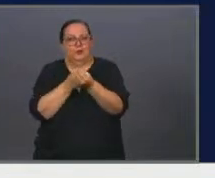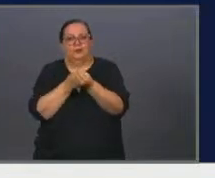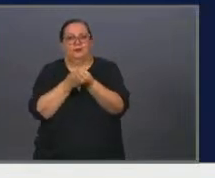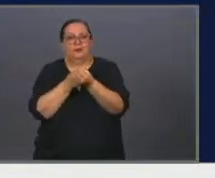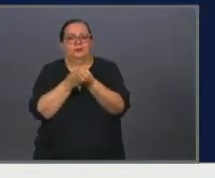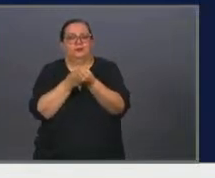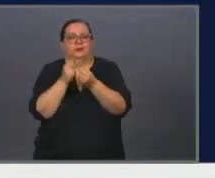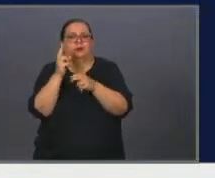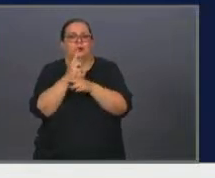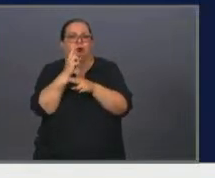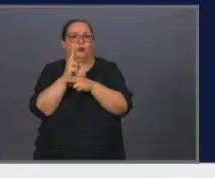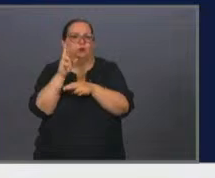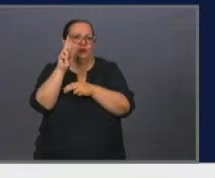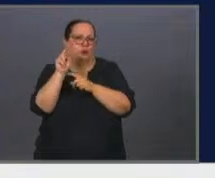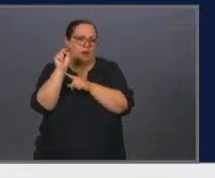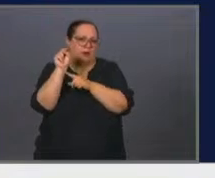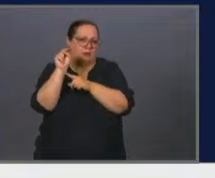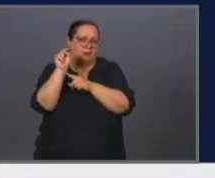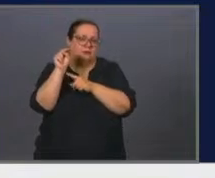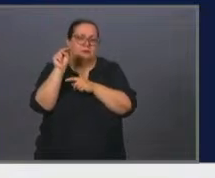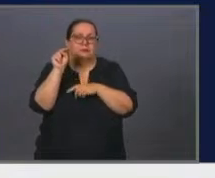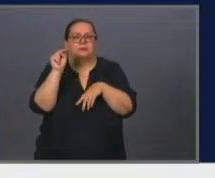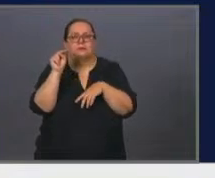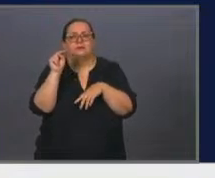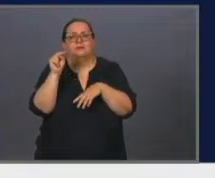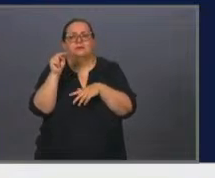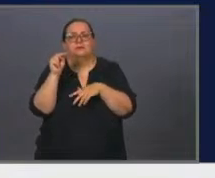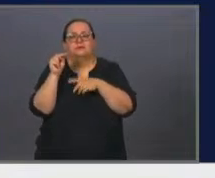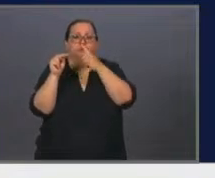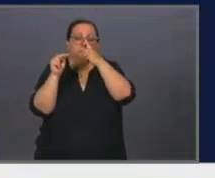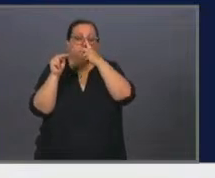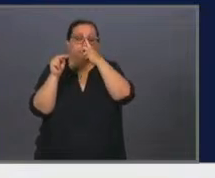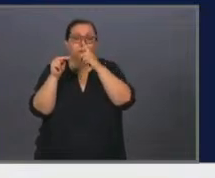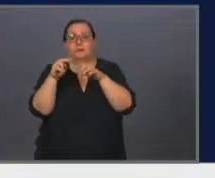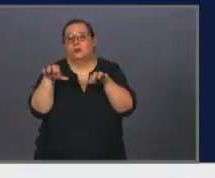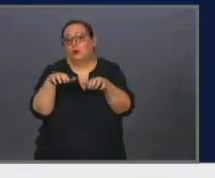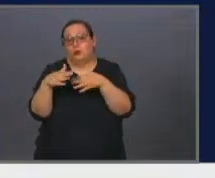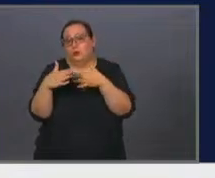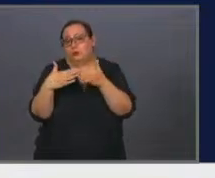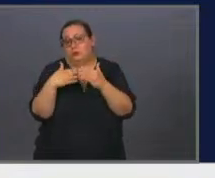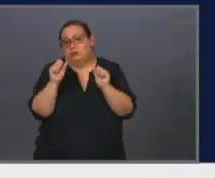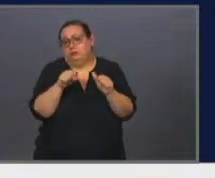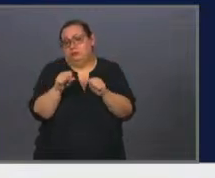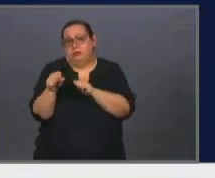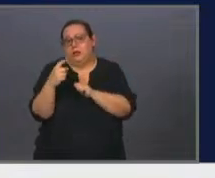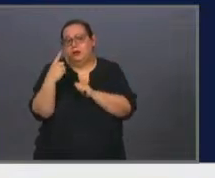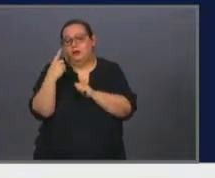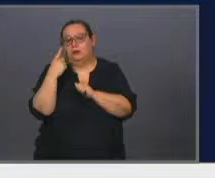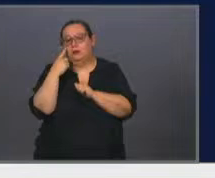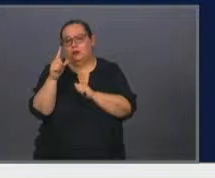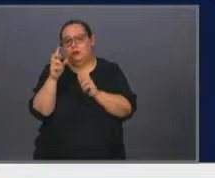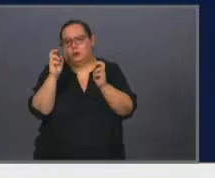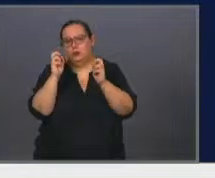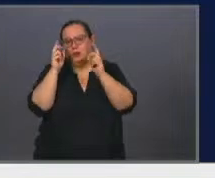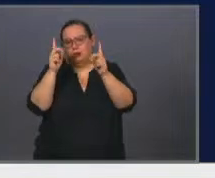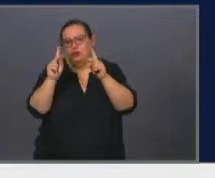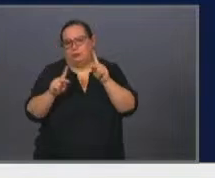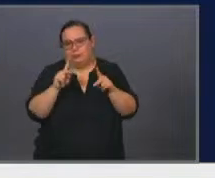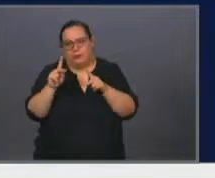use the United Nations and do what we can to educate